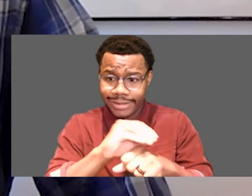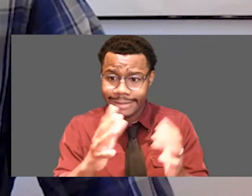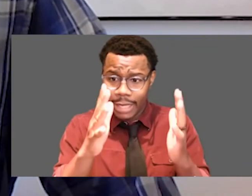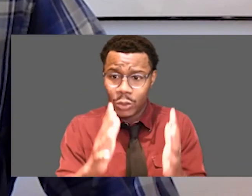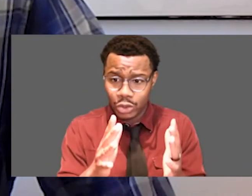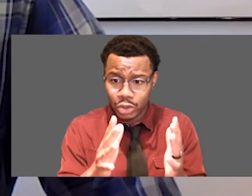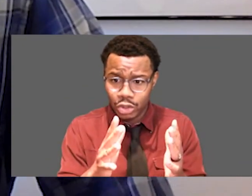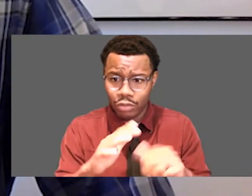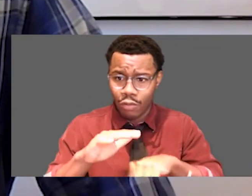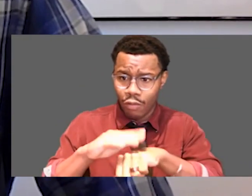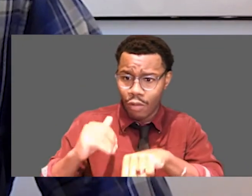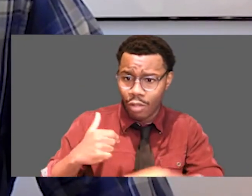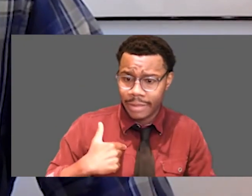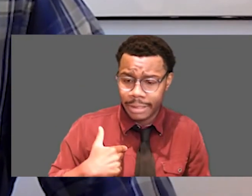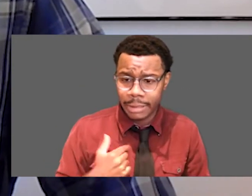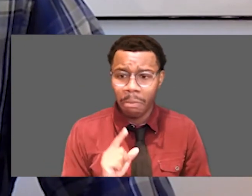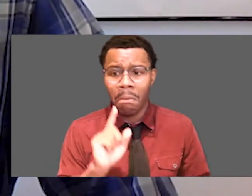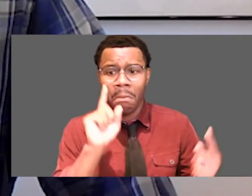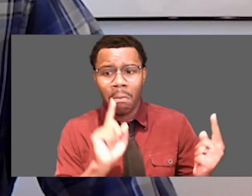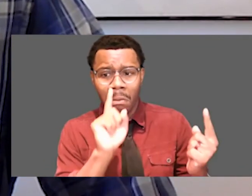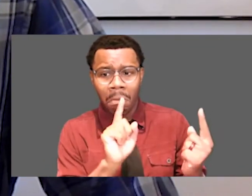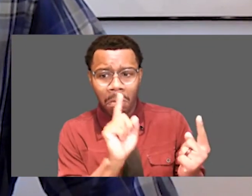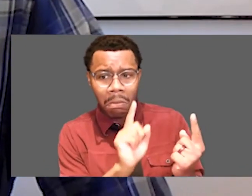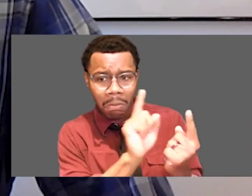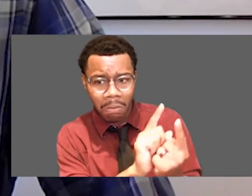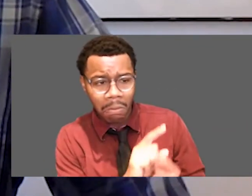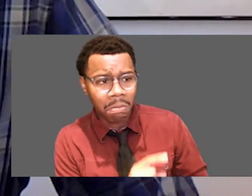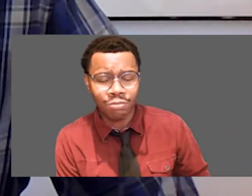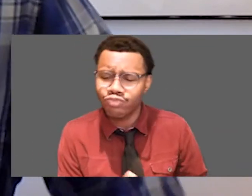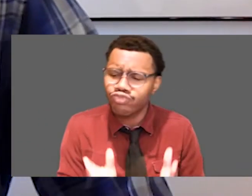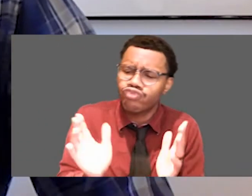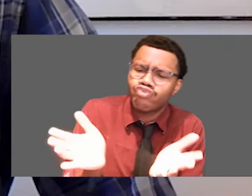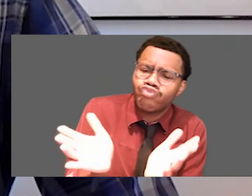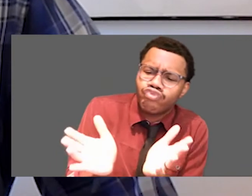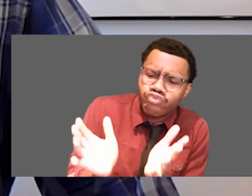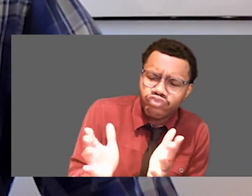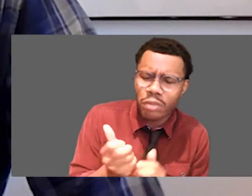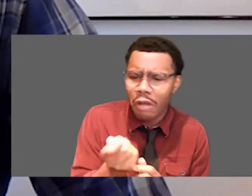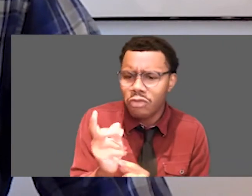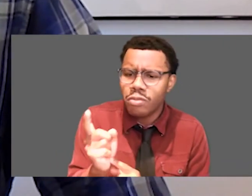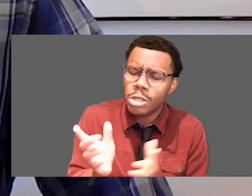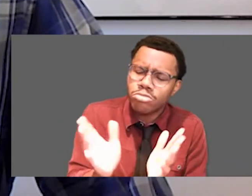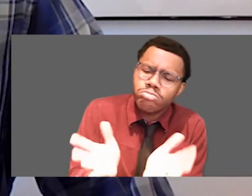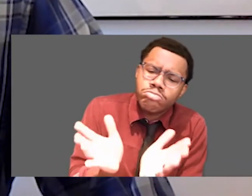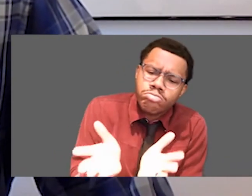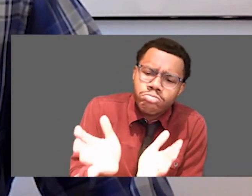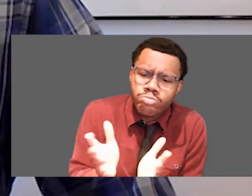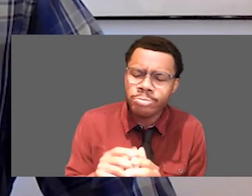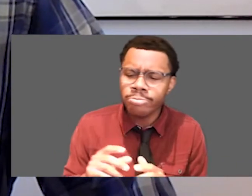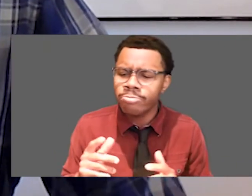chatted with me about nothing in particular. For a few minutes, she kind of felt me out, likely trying